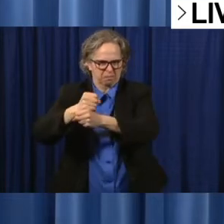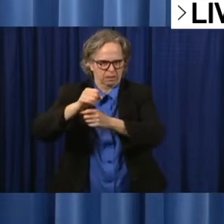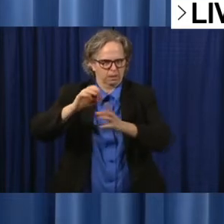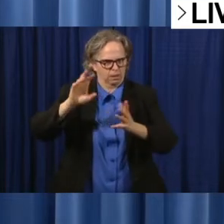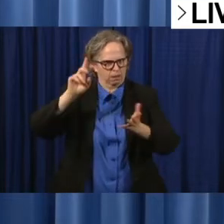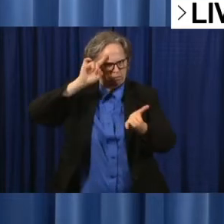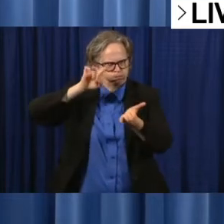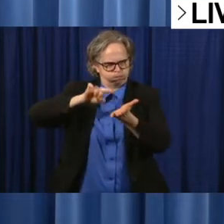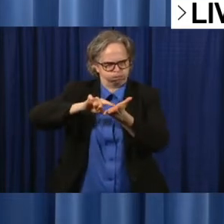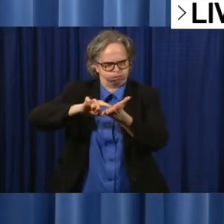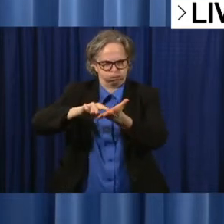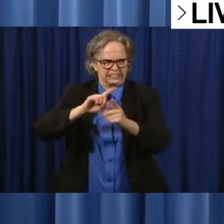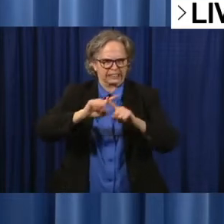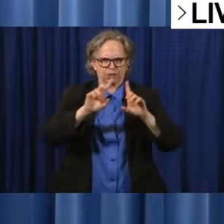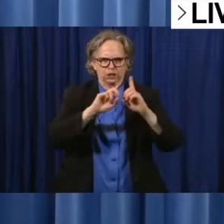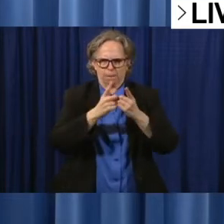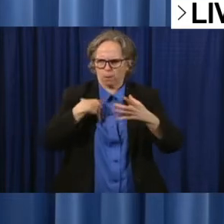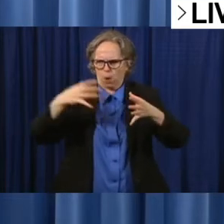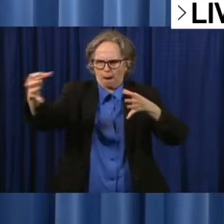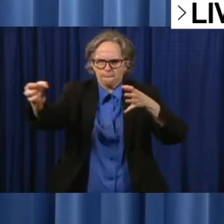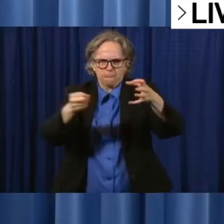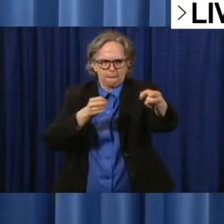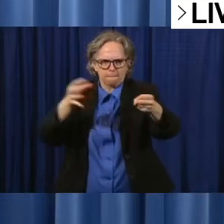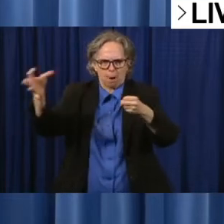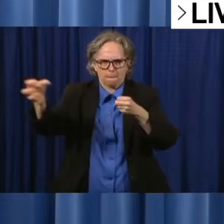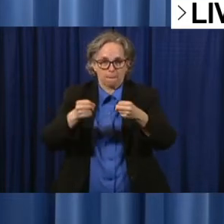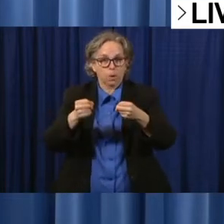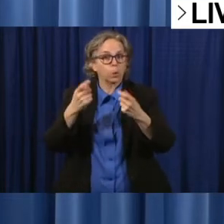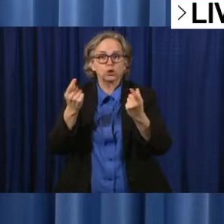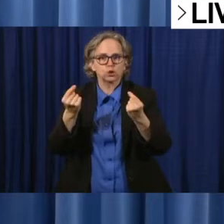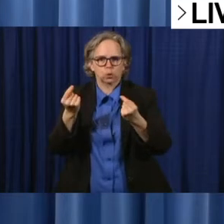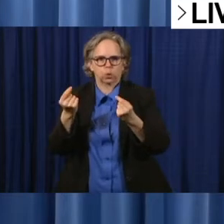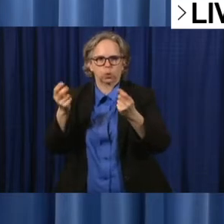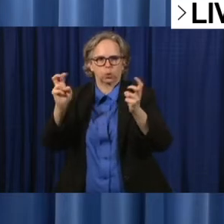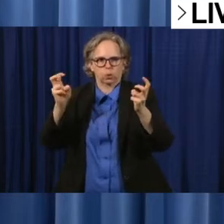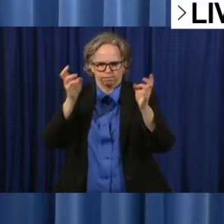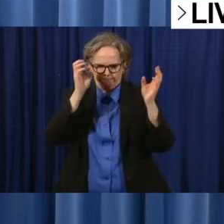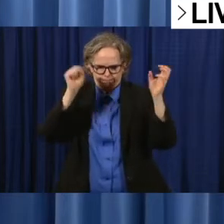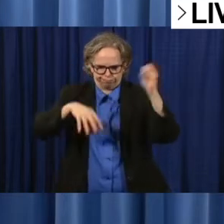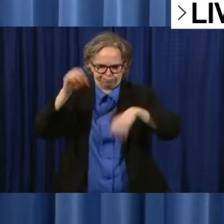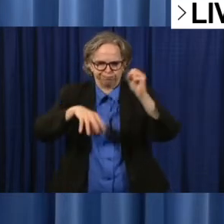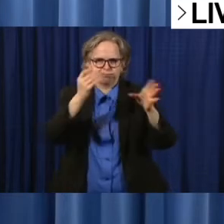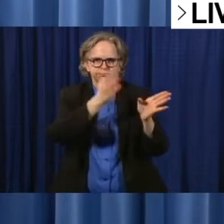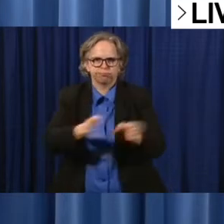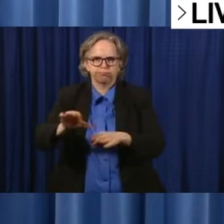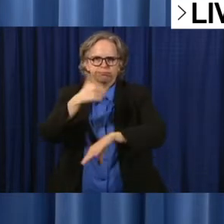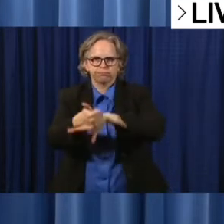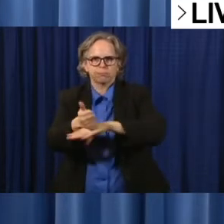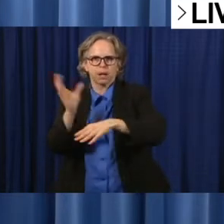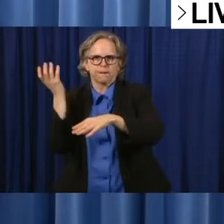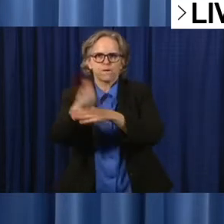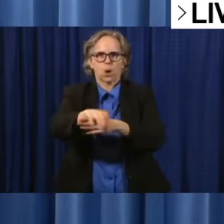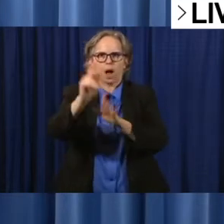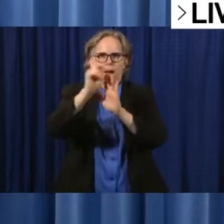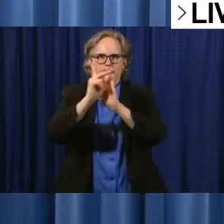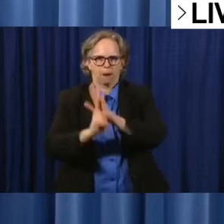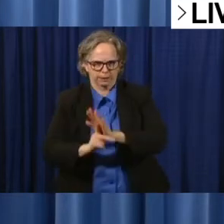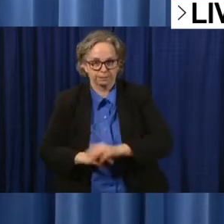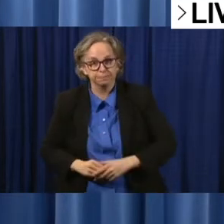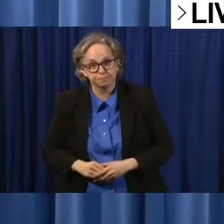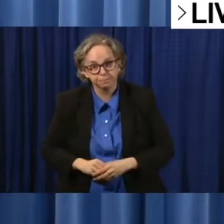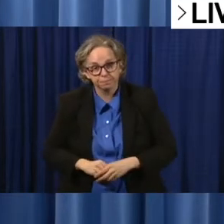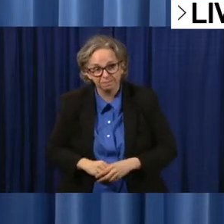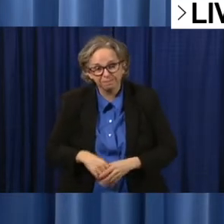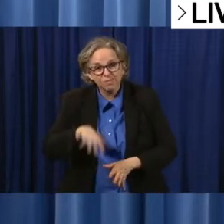different departments and put them into that unit. So they will surge in to